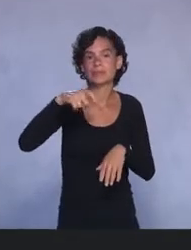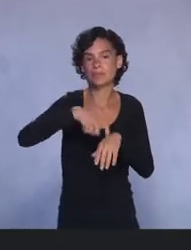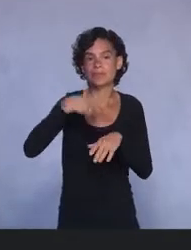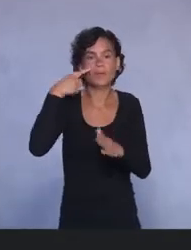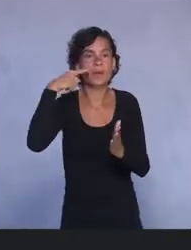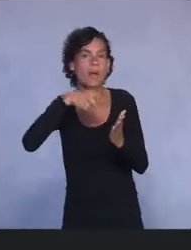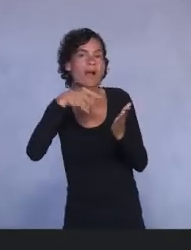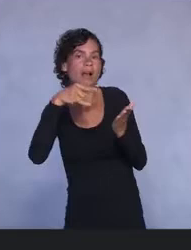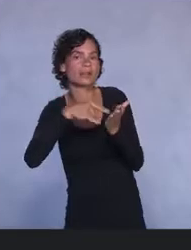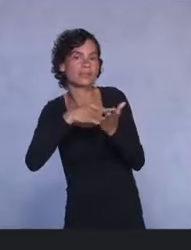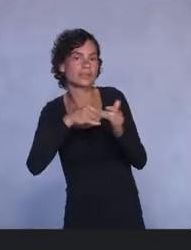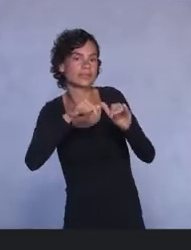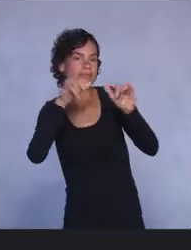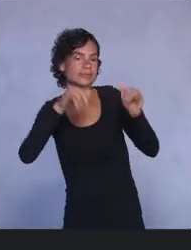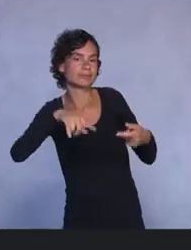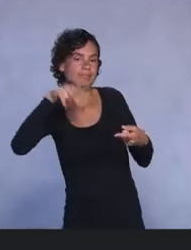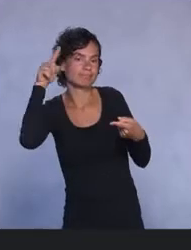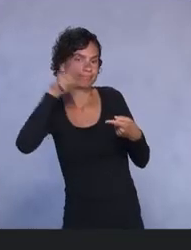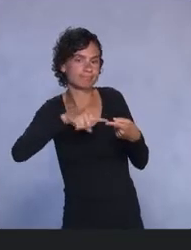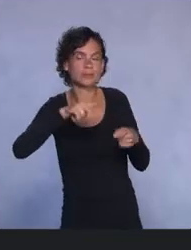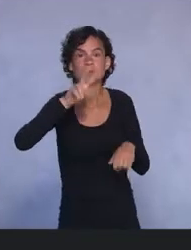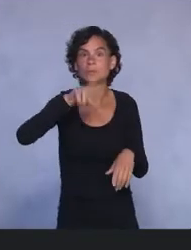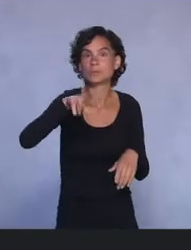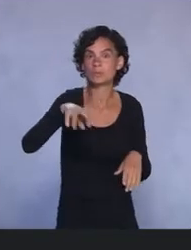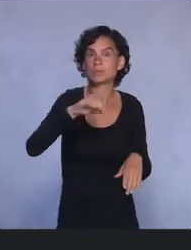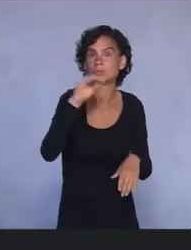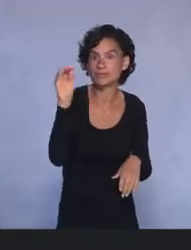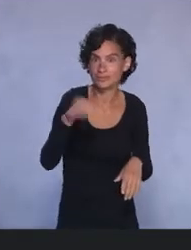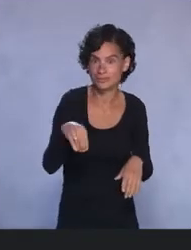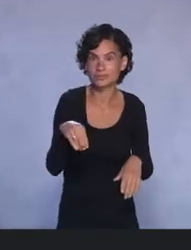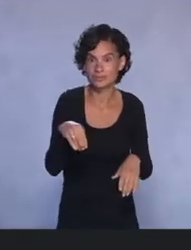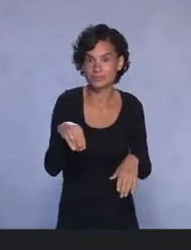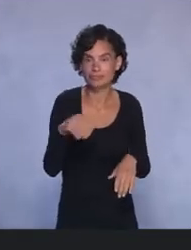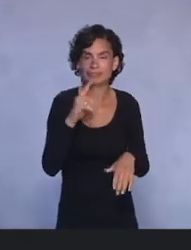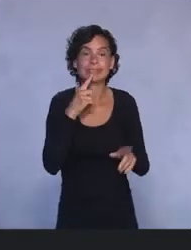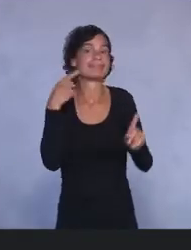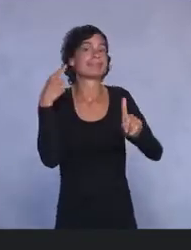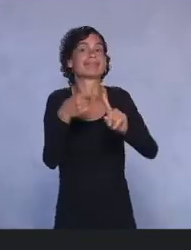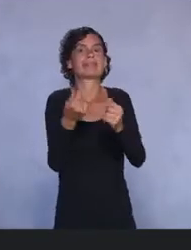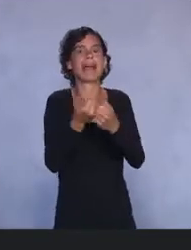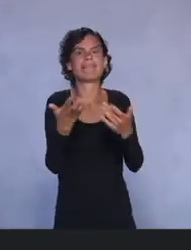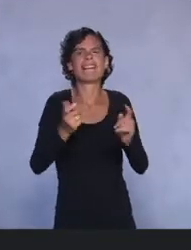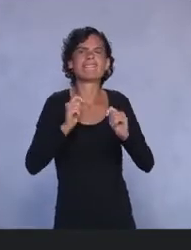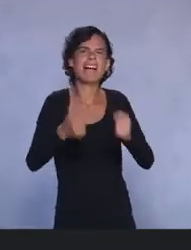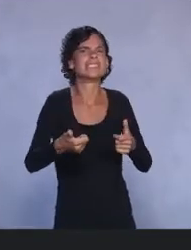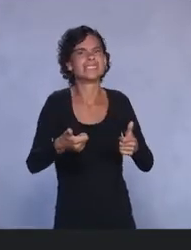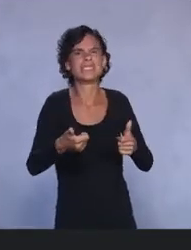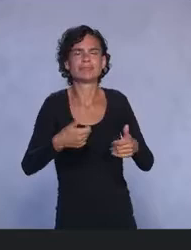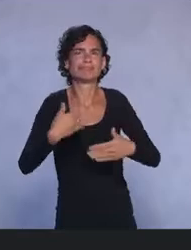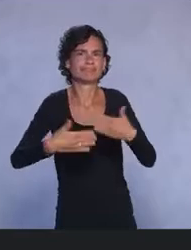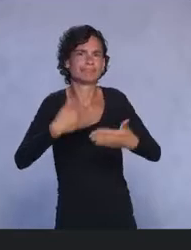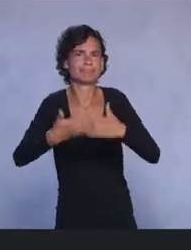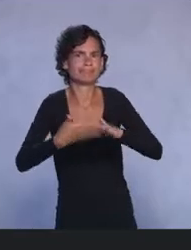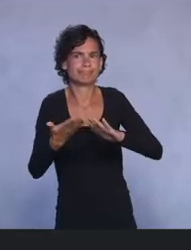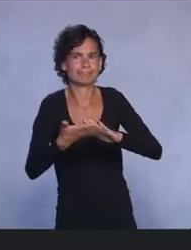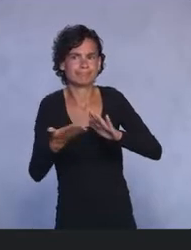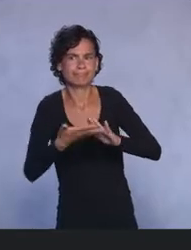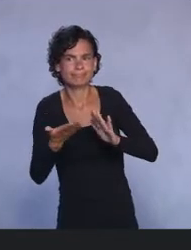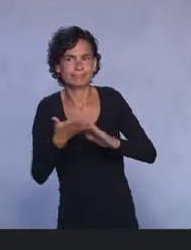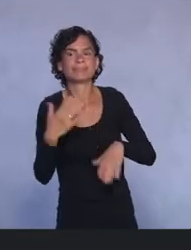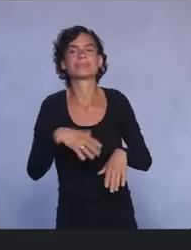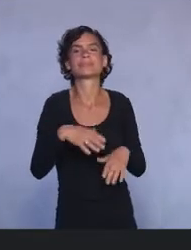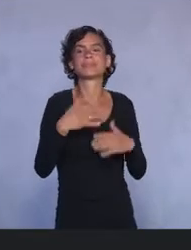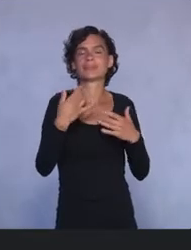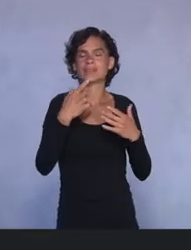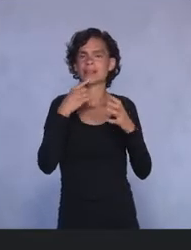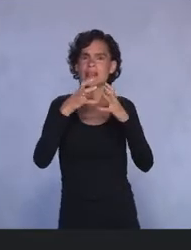a whopping 22%. Basically, everything's faster. There's a lot